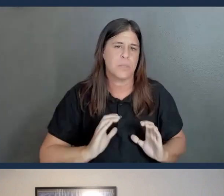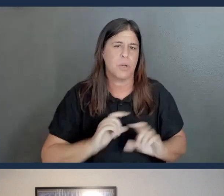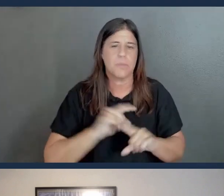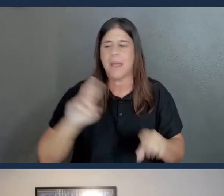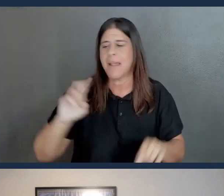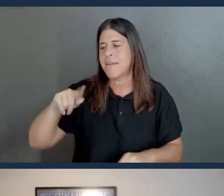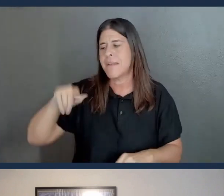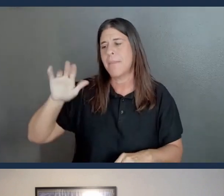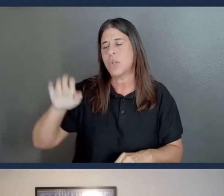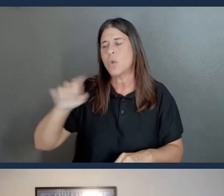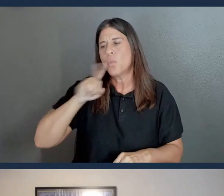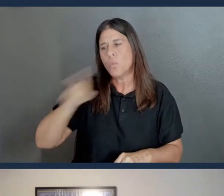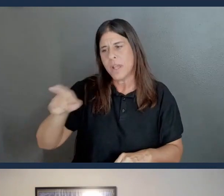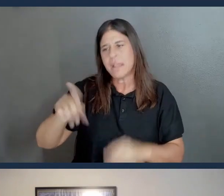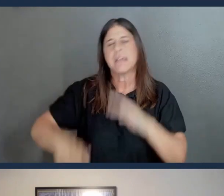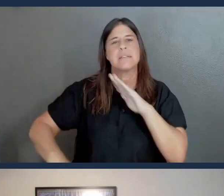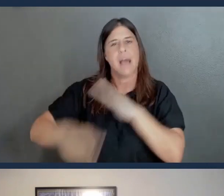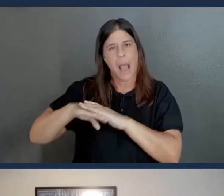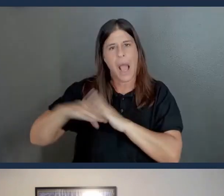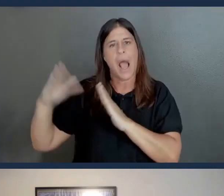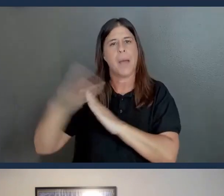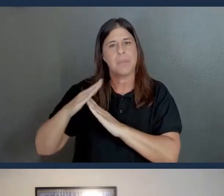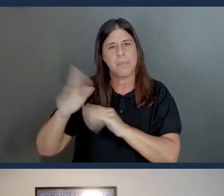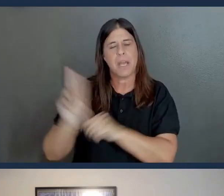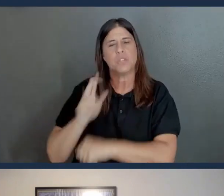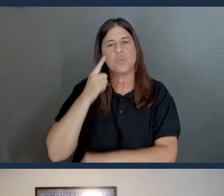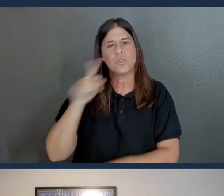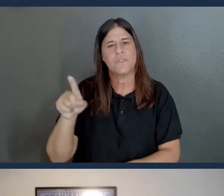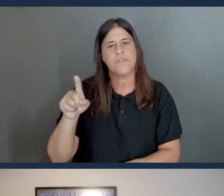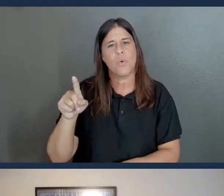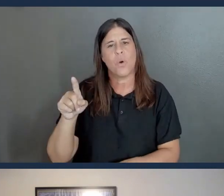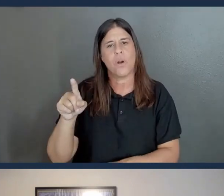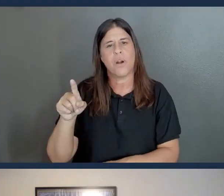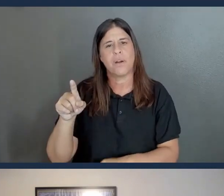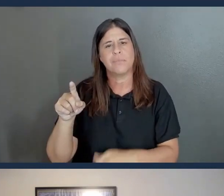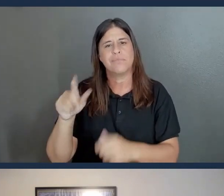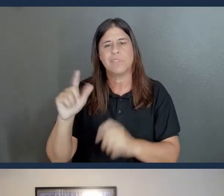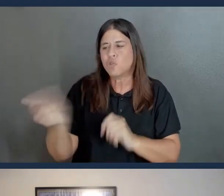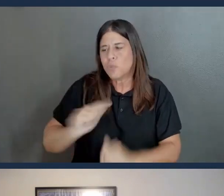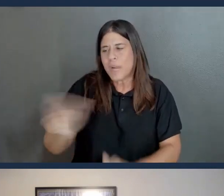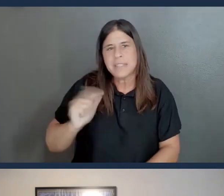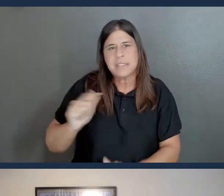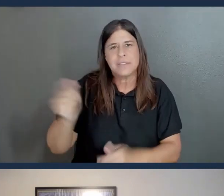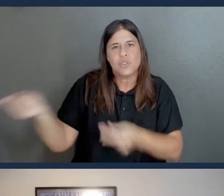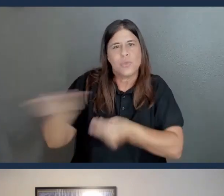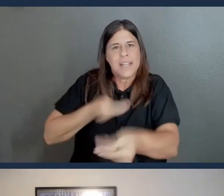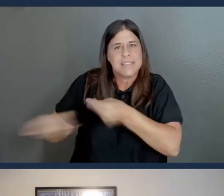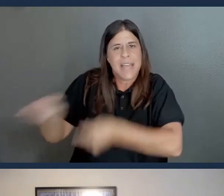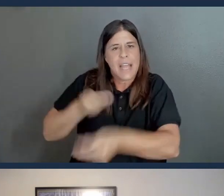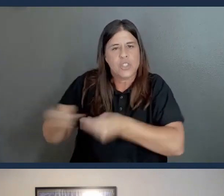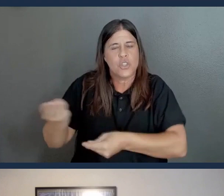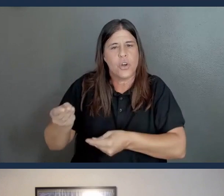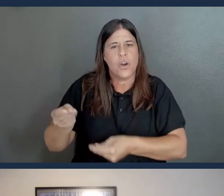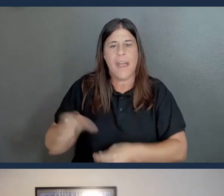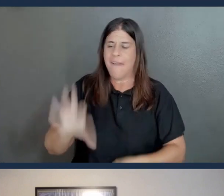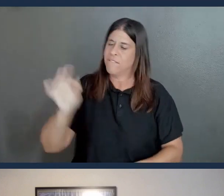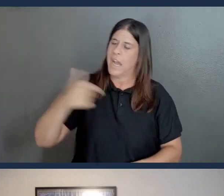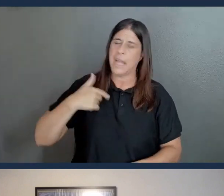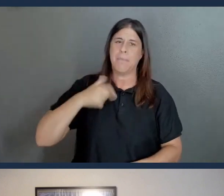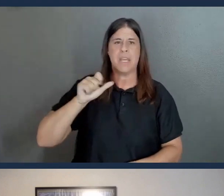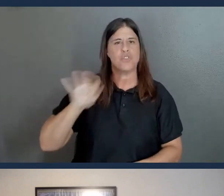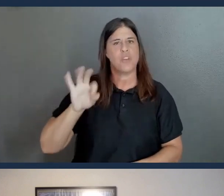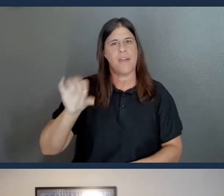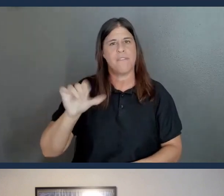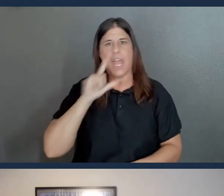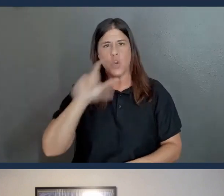really is optimized to be able to work, handle transactional type queries of, find me Jeff and everybody that's connected to